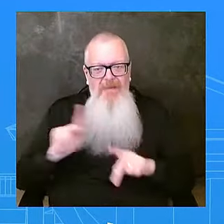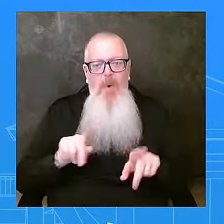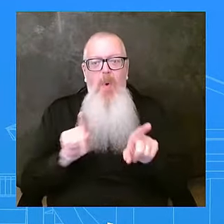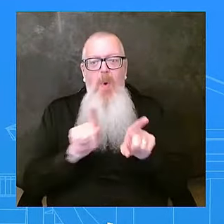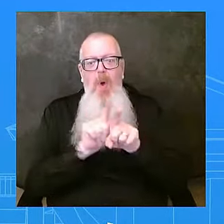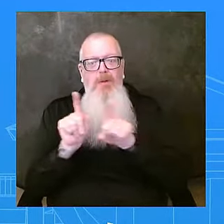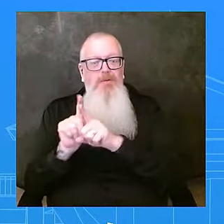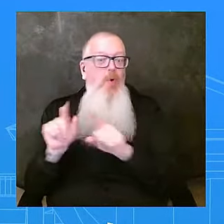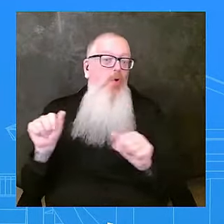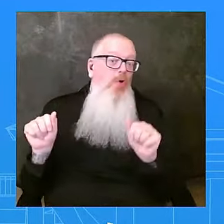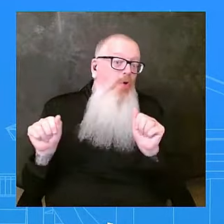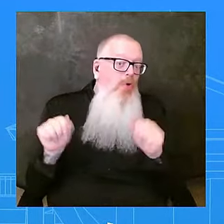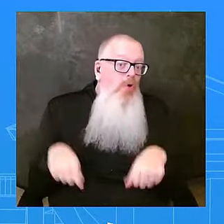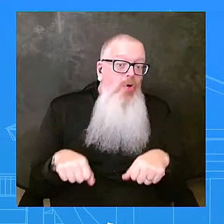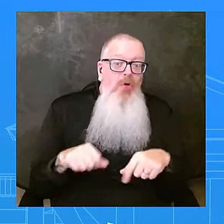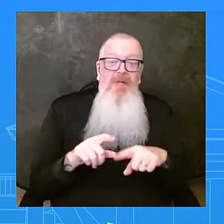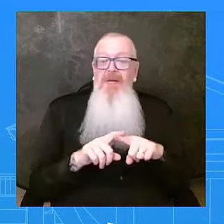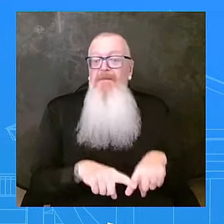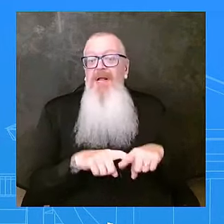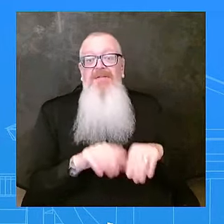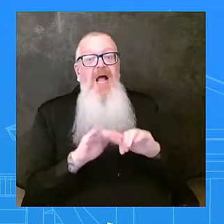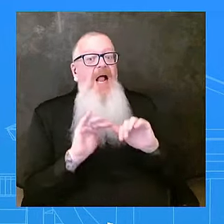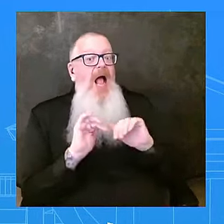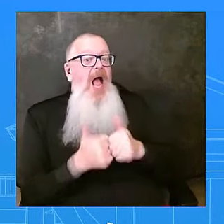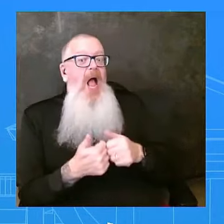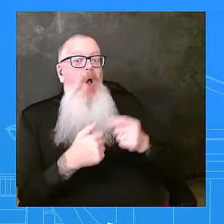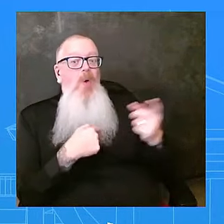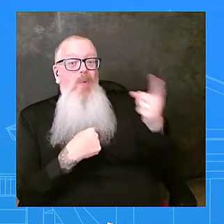deal, how it's consummated,